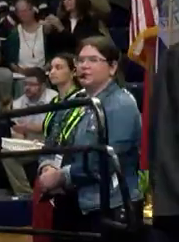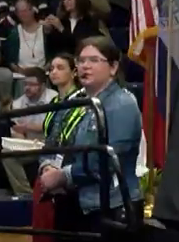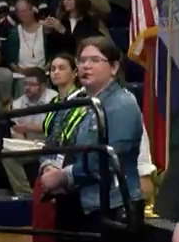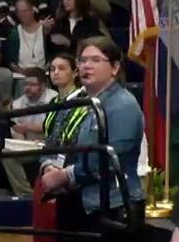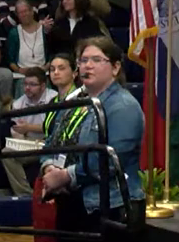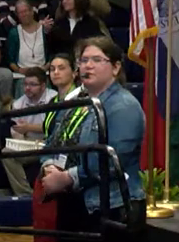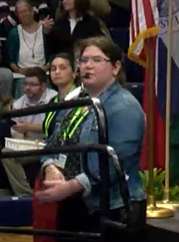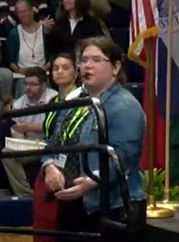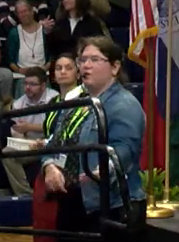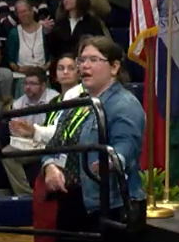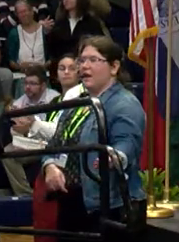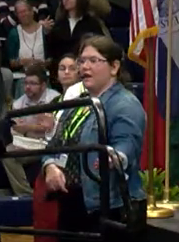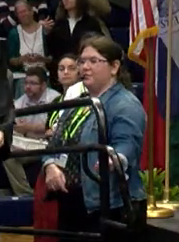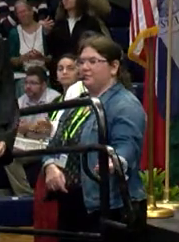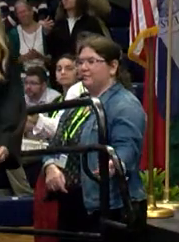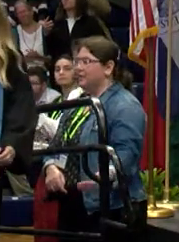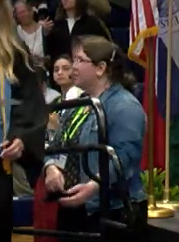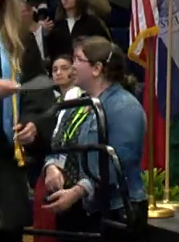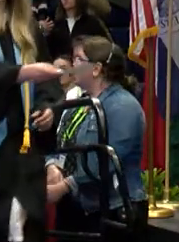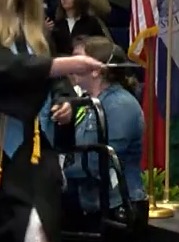Caitlin Scully.